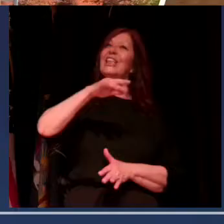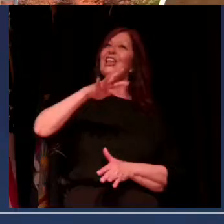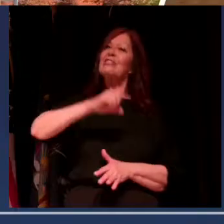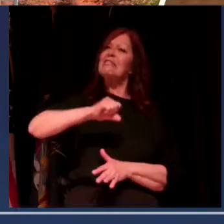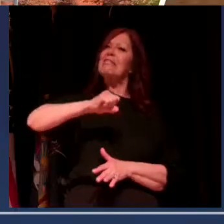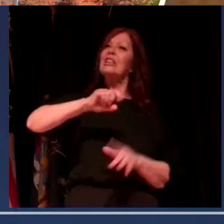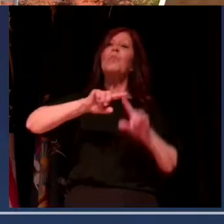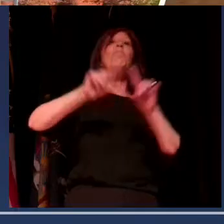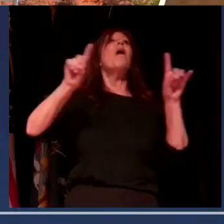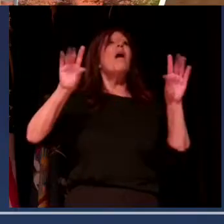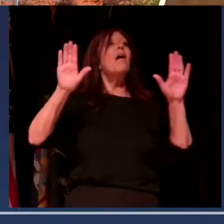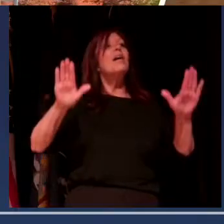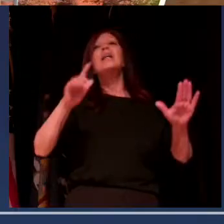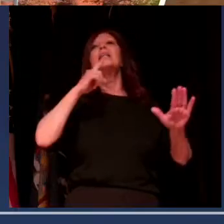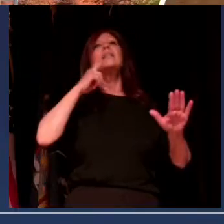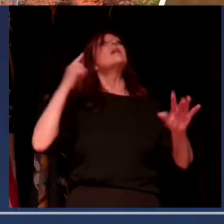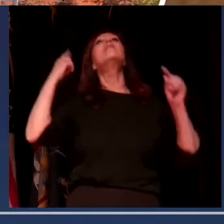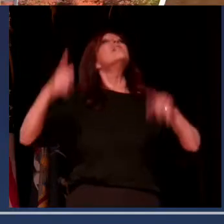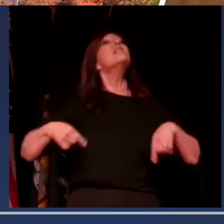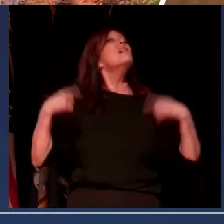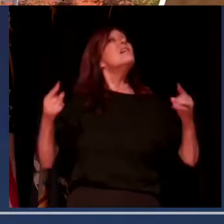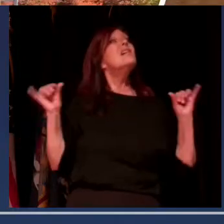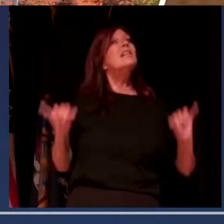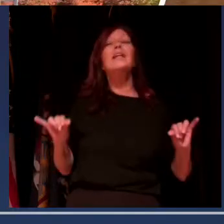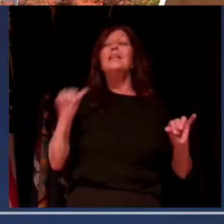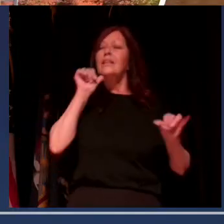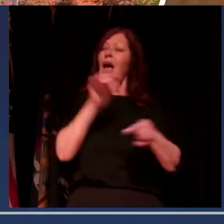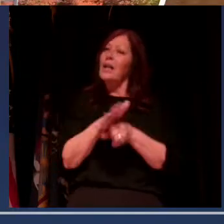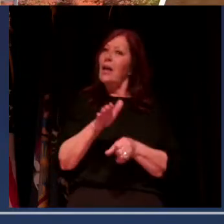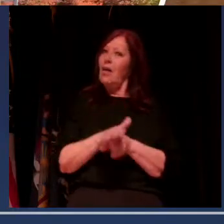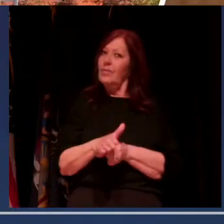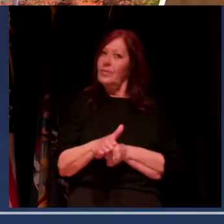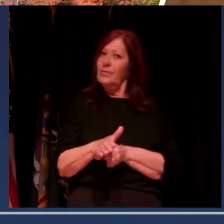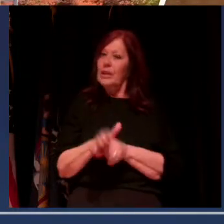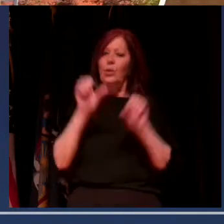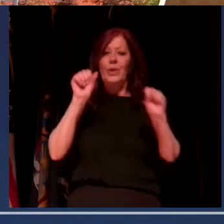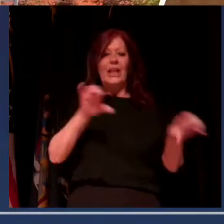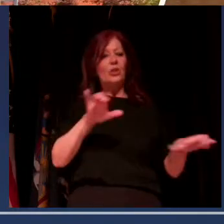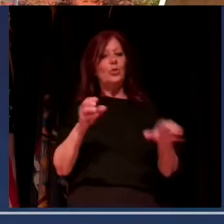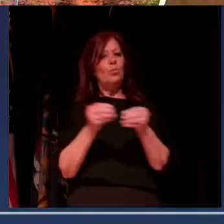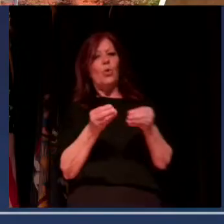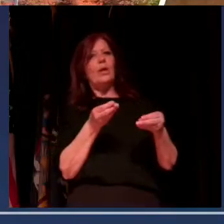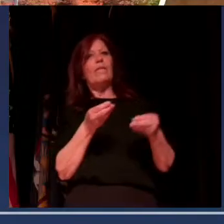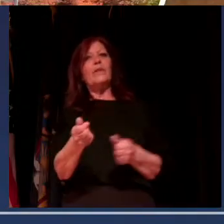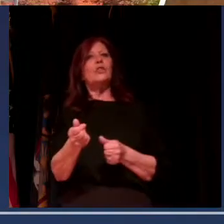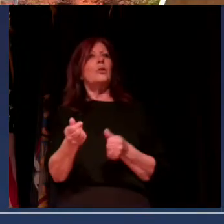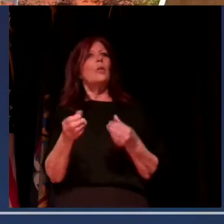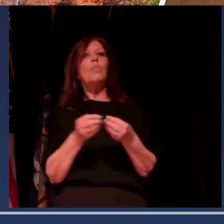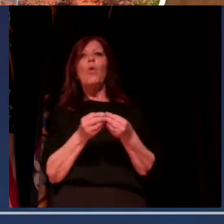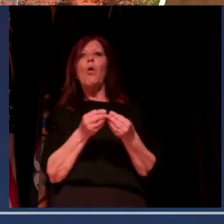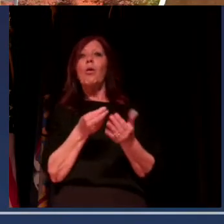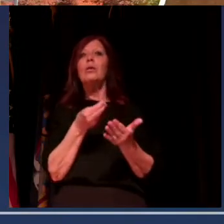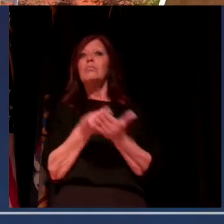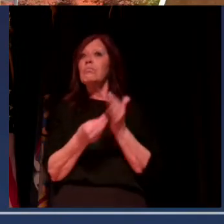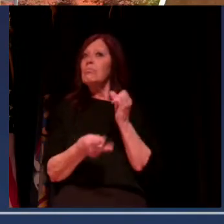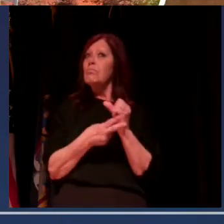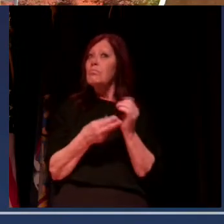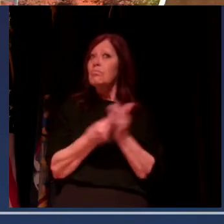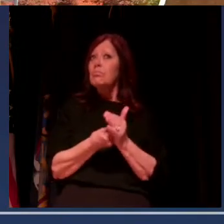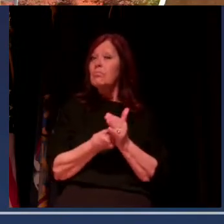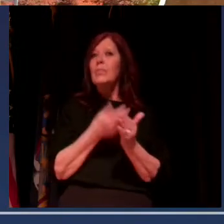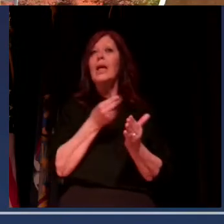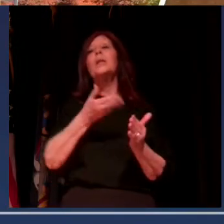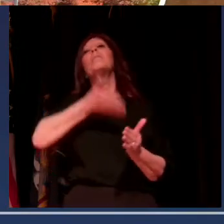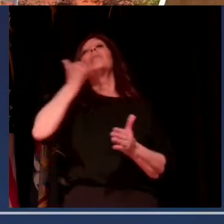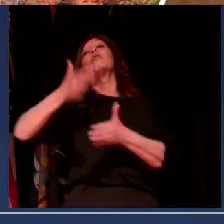just saying that's the way things have been done isn't enough when things can be done more efficiently, more economically, and with better